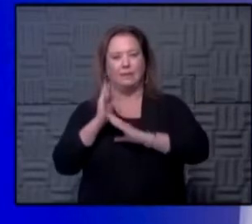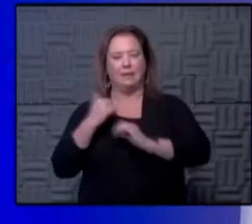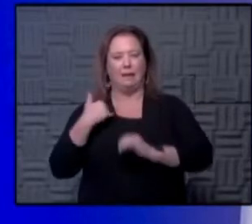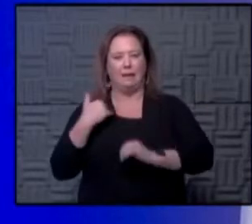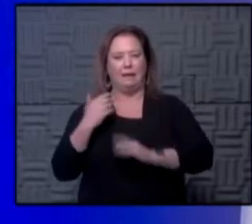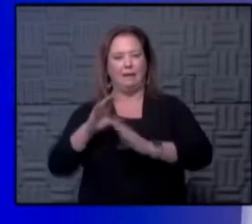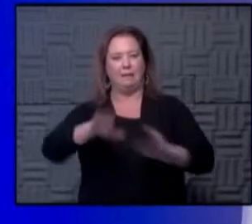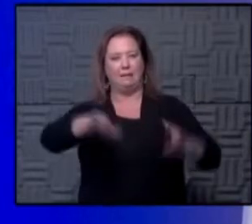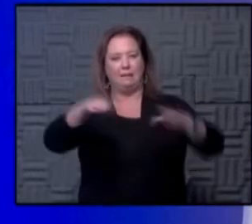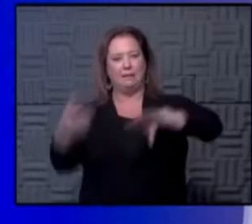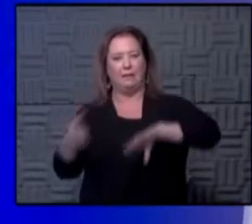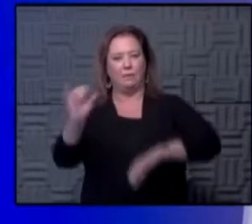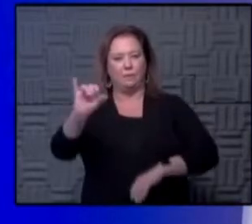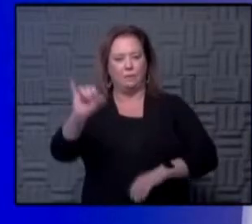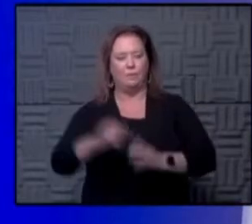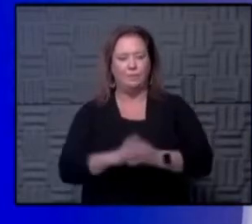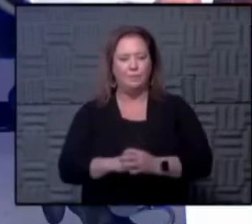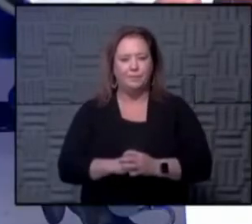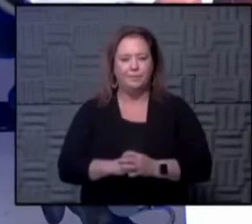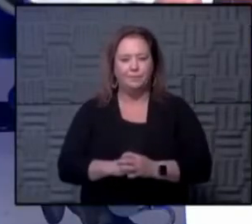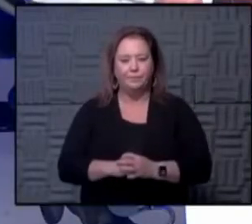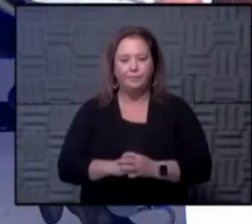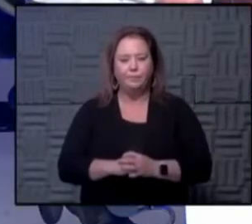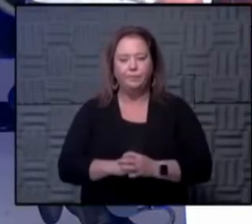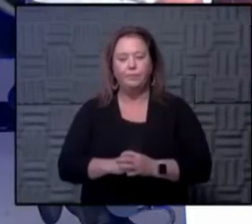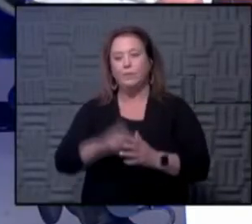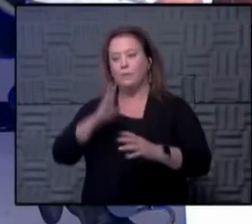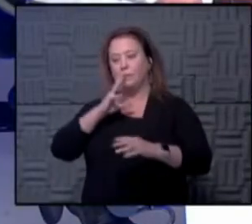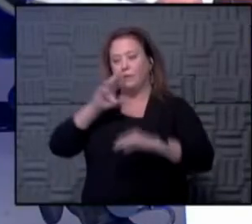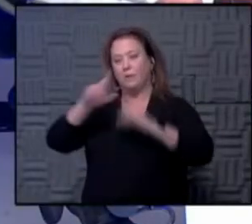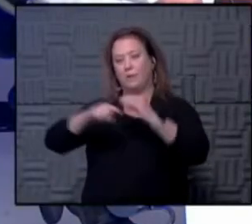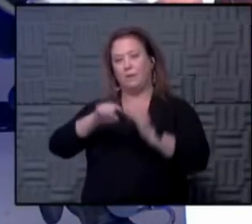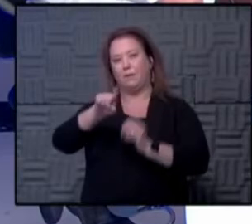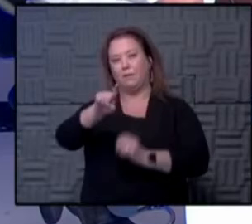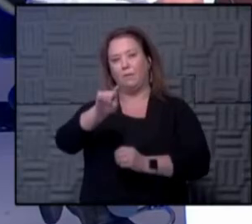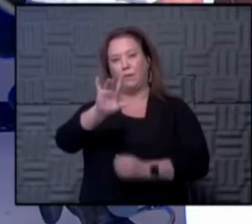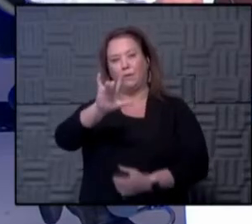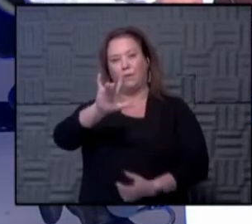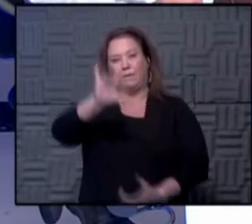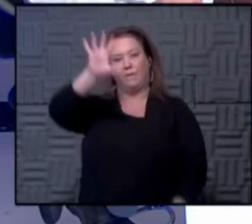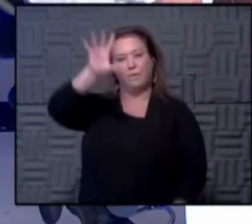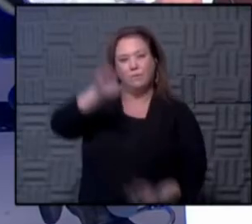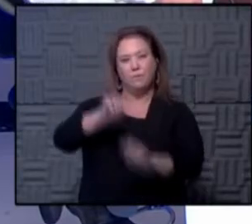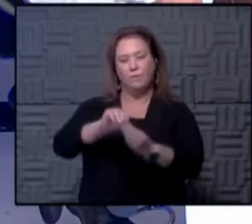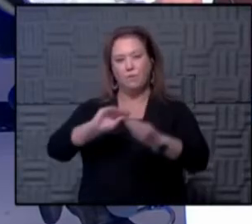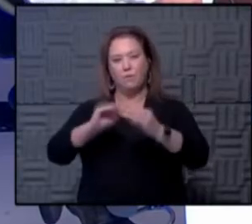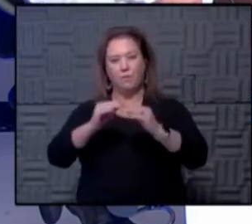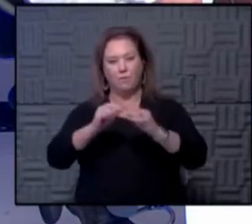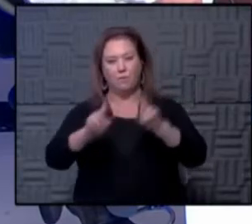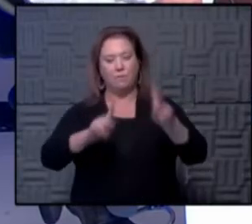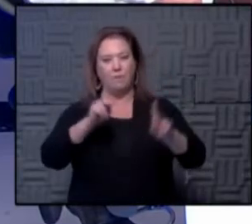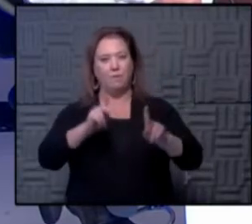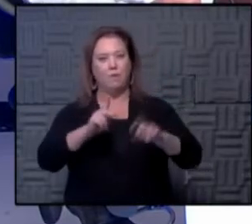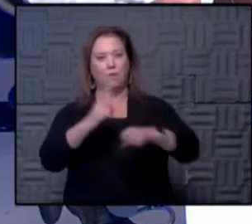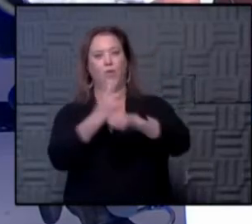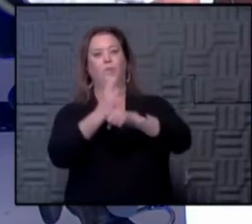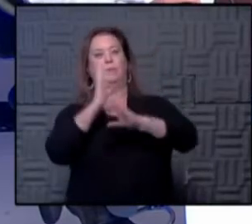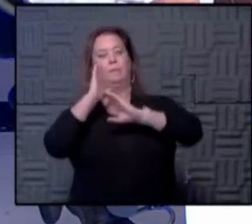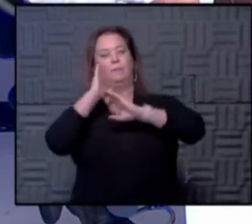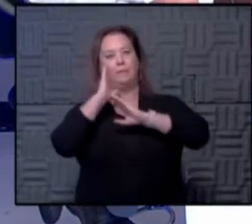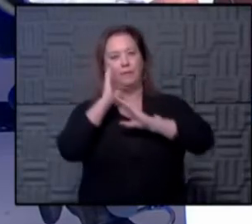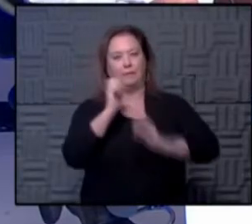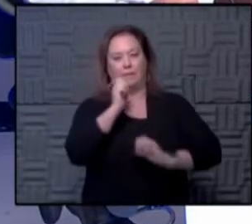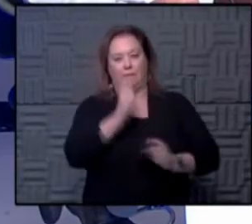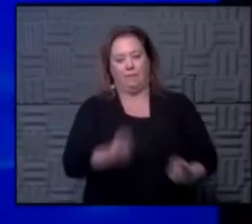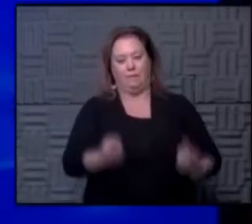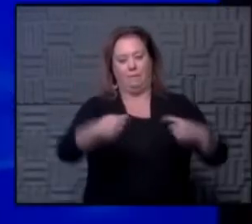last 24 hours as well. So. And, as you talk about that 125 total number, really people taking up beds that wouldn't be here if it